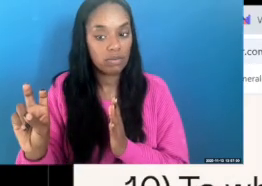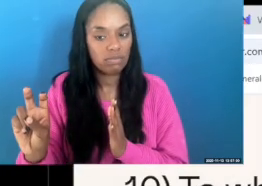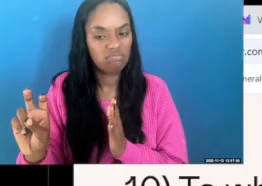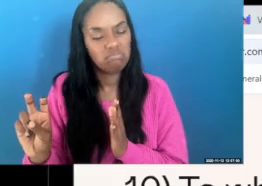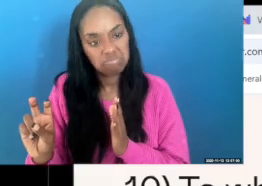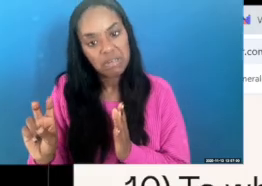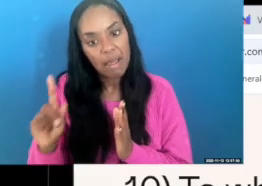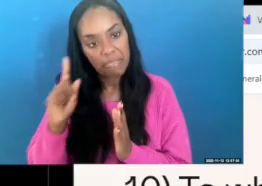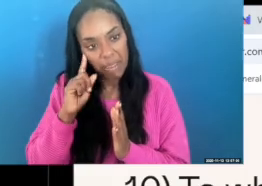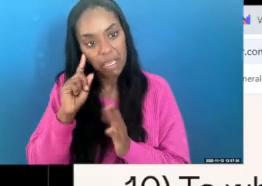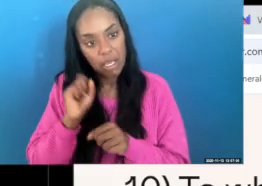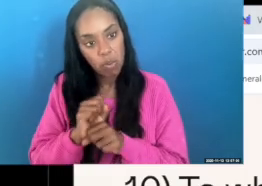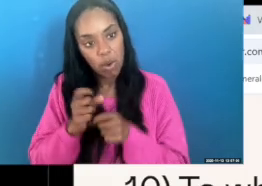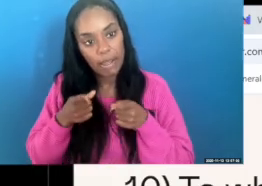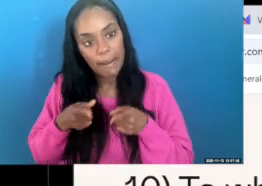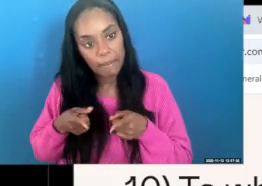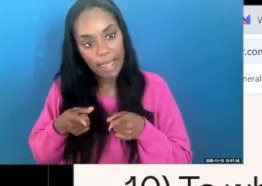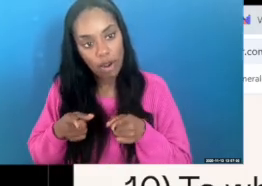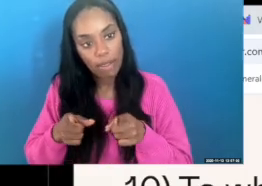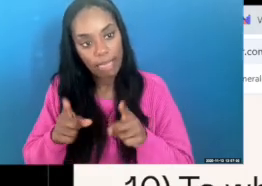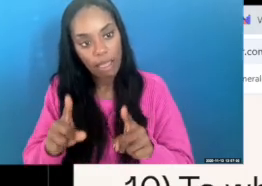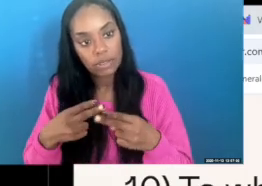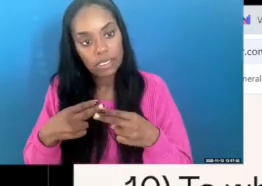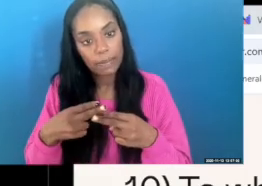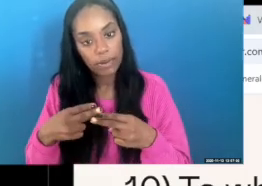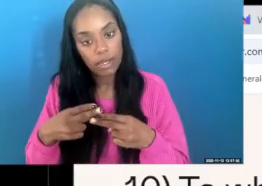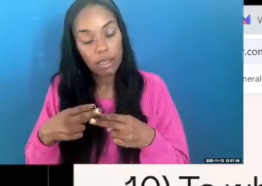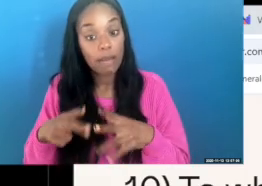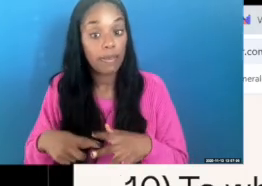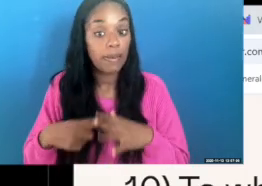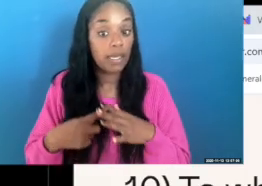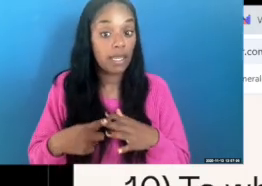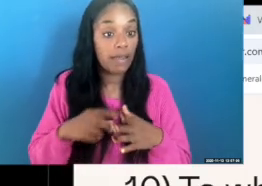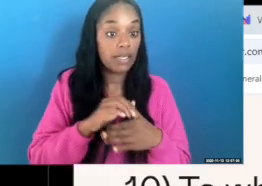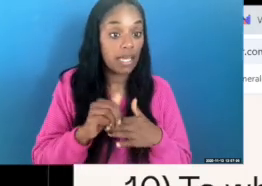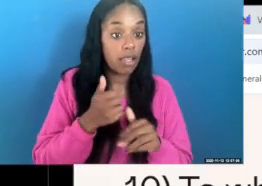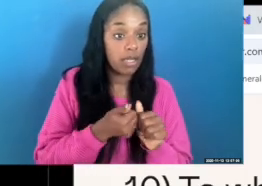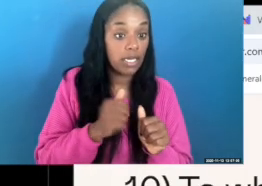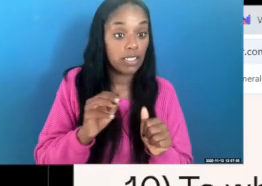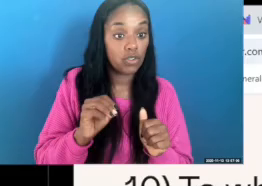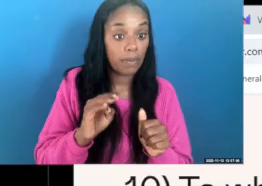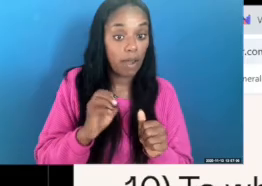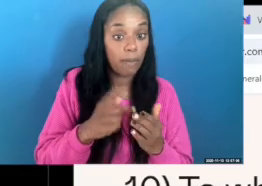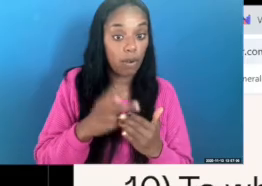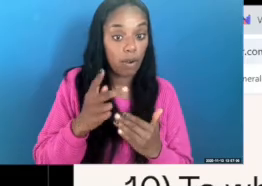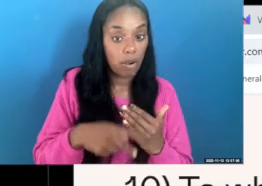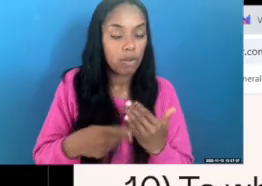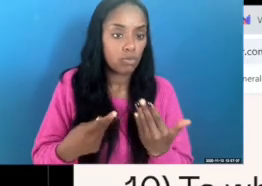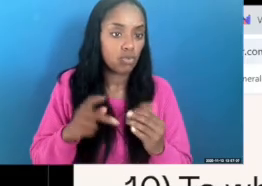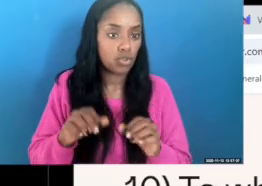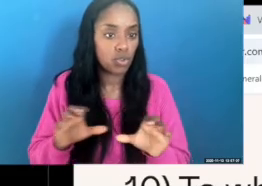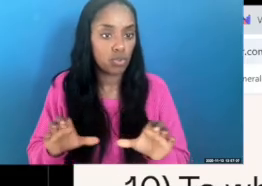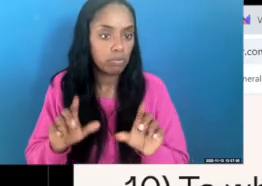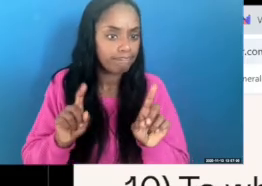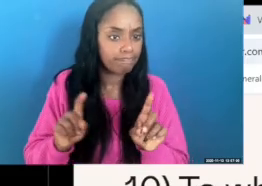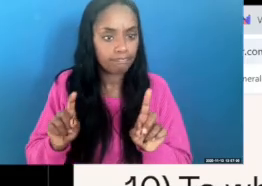emission vehicles by incentivizing their zero emission miles traveled. So I